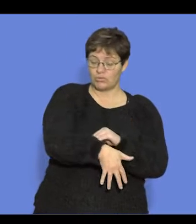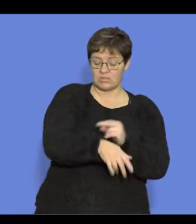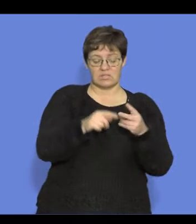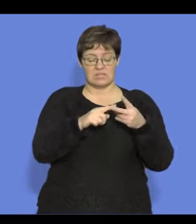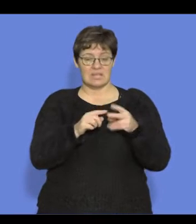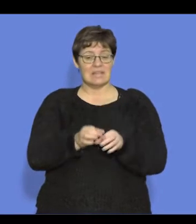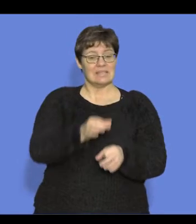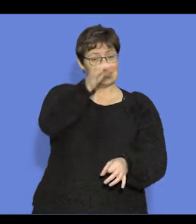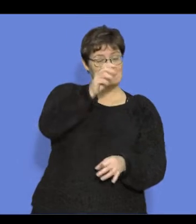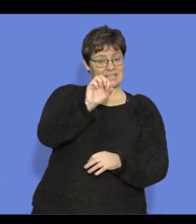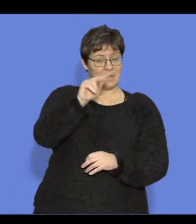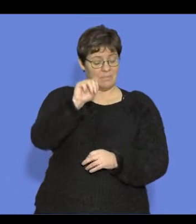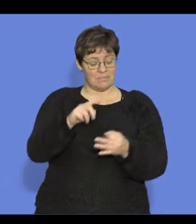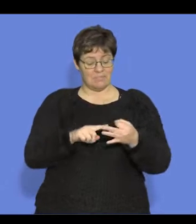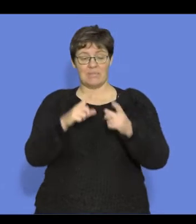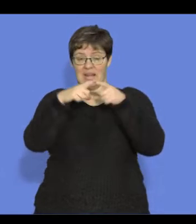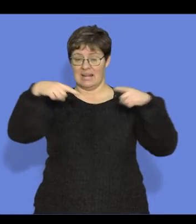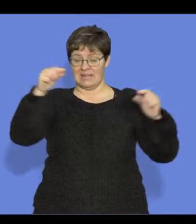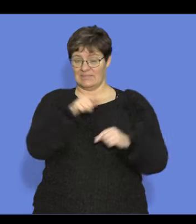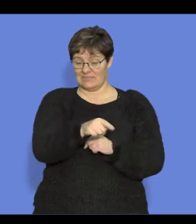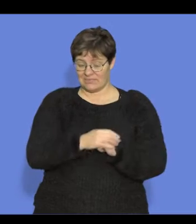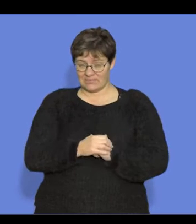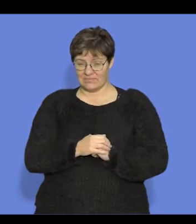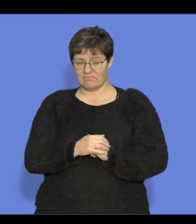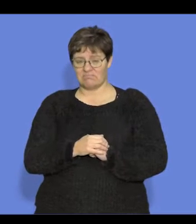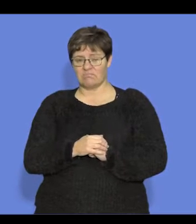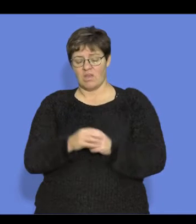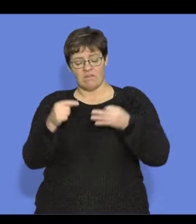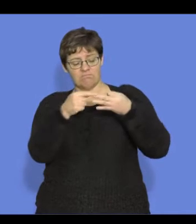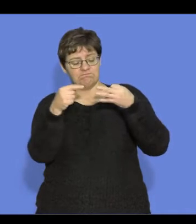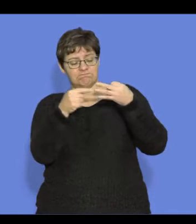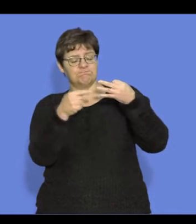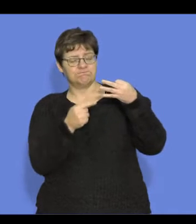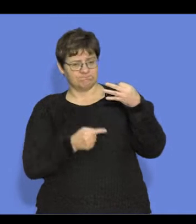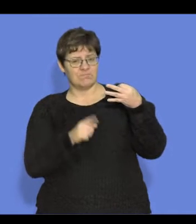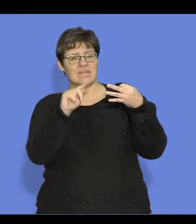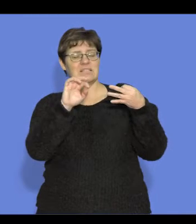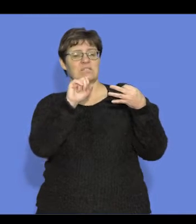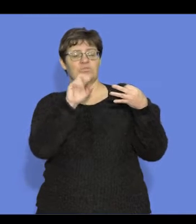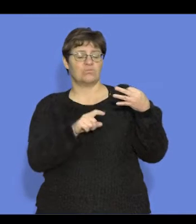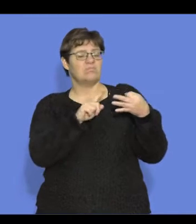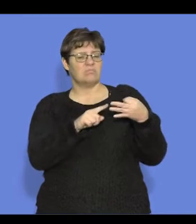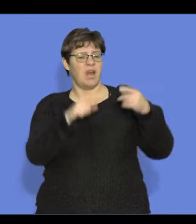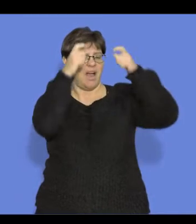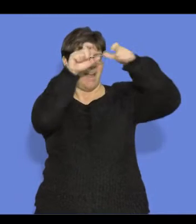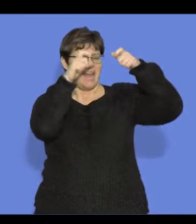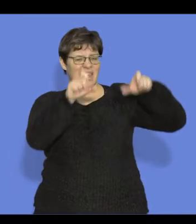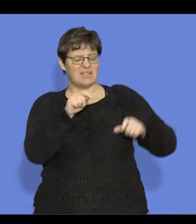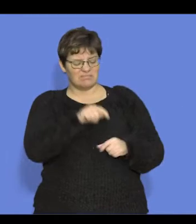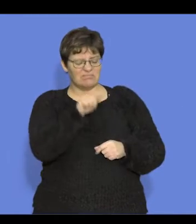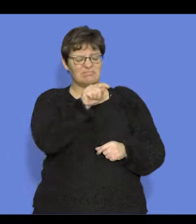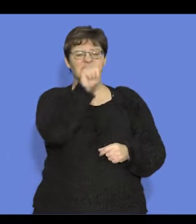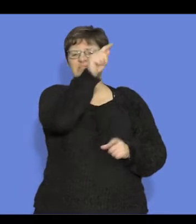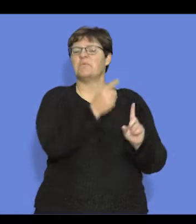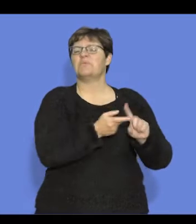leaves. And in those roots, stems, and leaves, we have the different types of tissues. So let's highlight where these different types